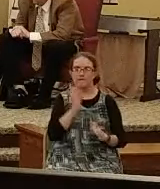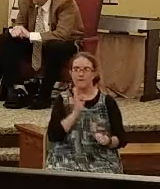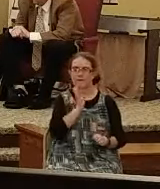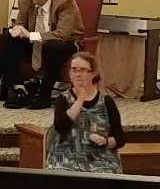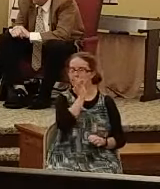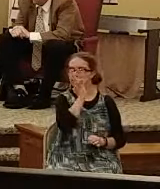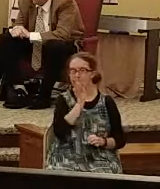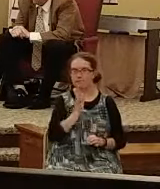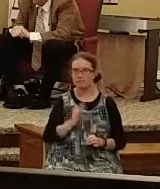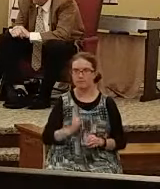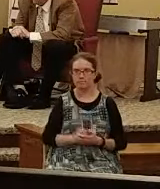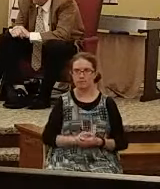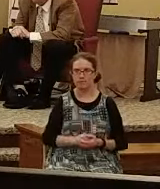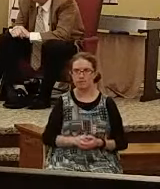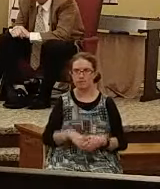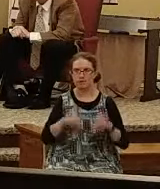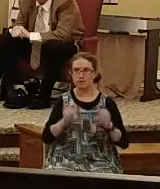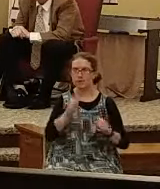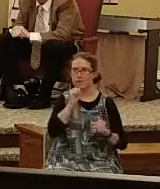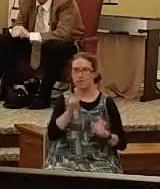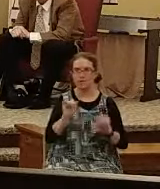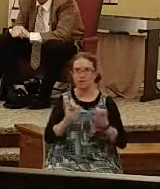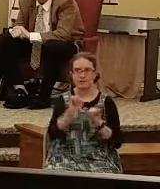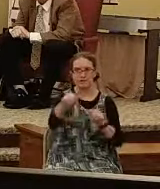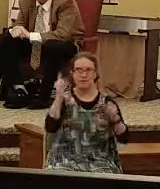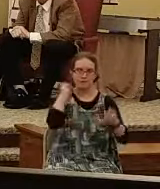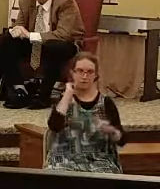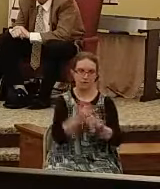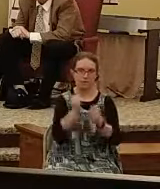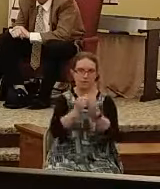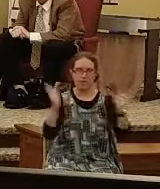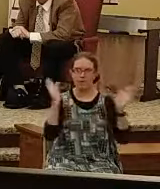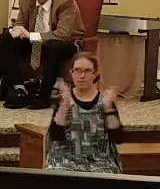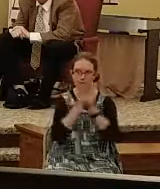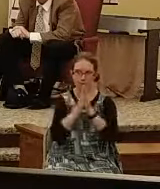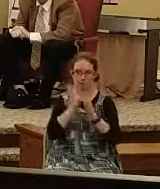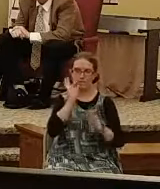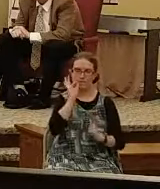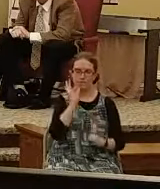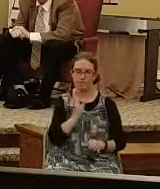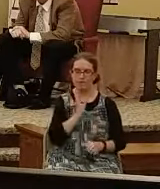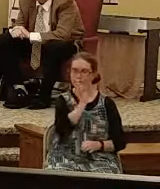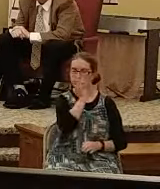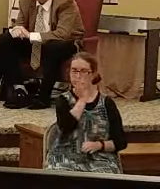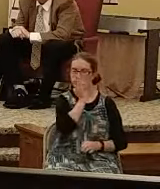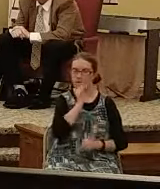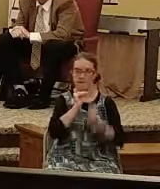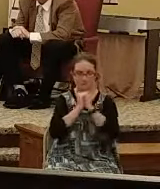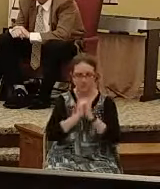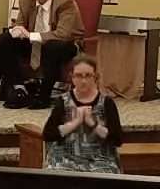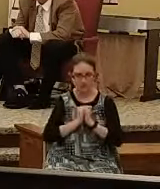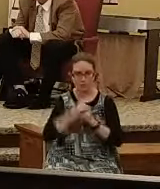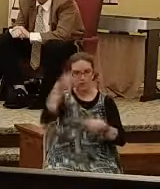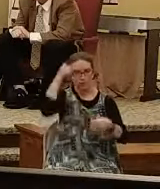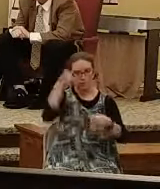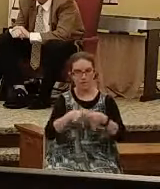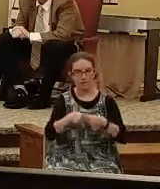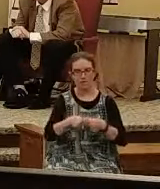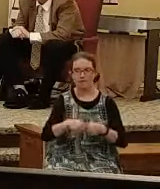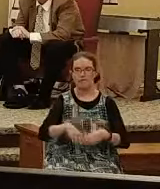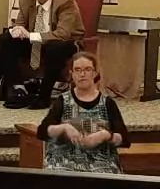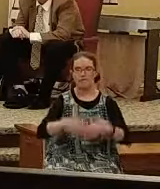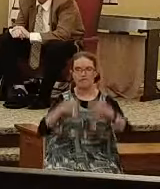fasting. You cannot stay righteous without prayer and fasting. Amen. Yeah, you remember, this is